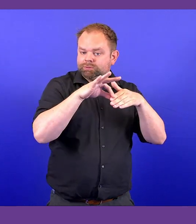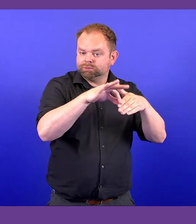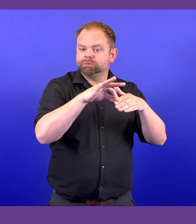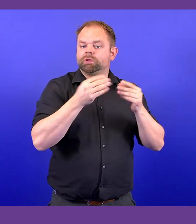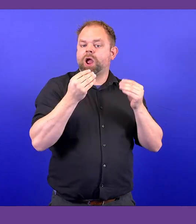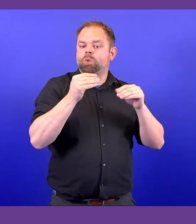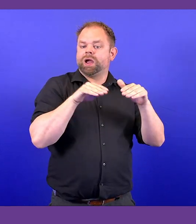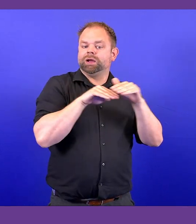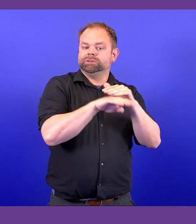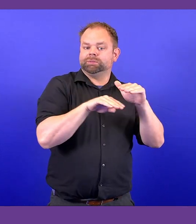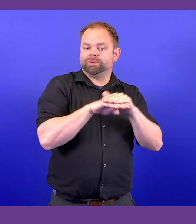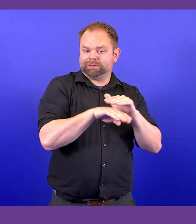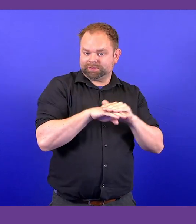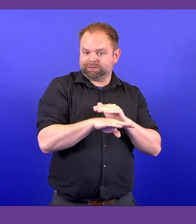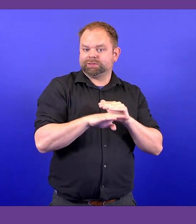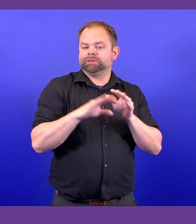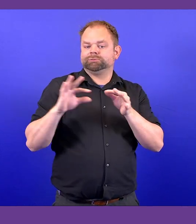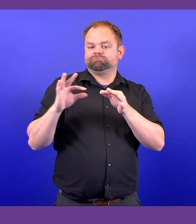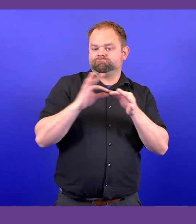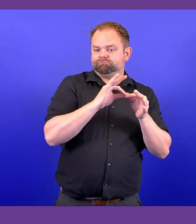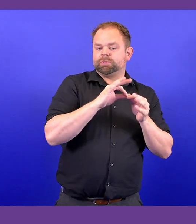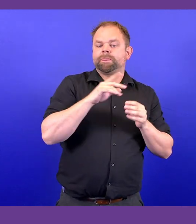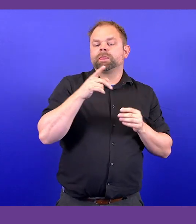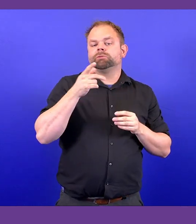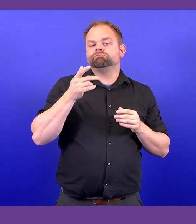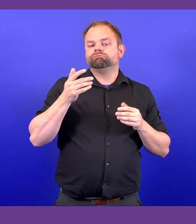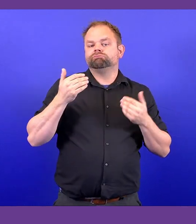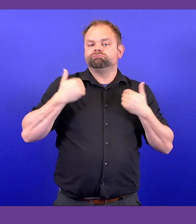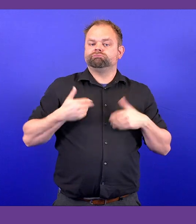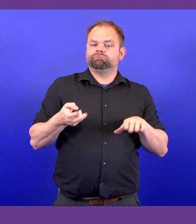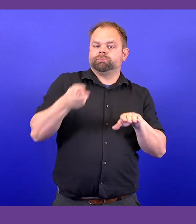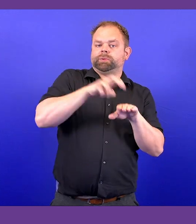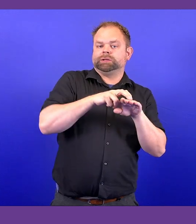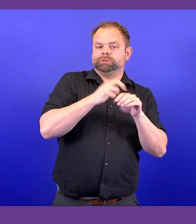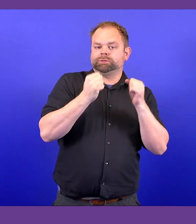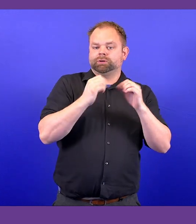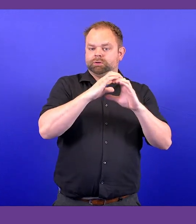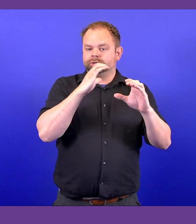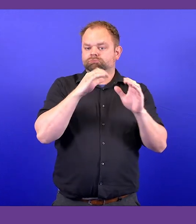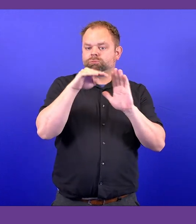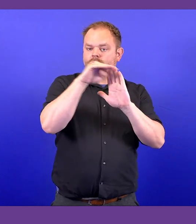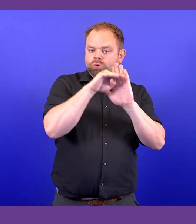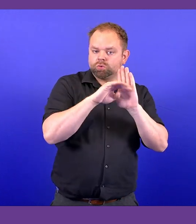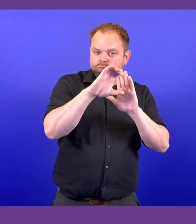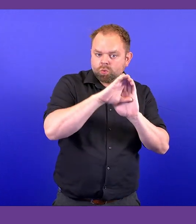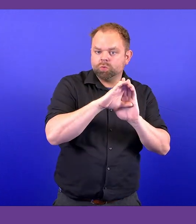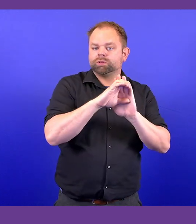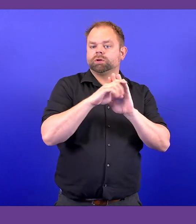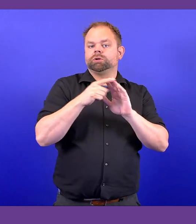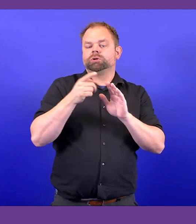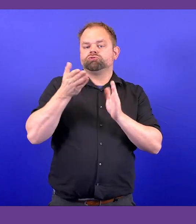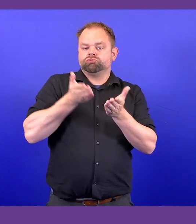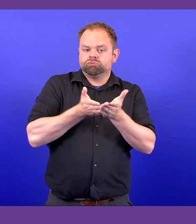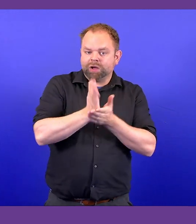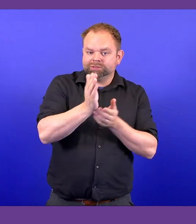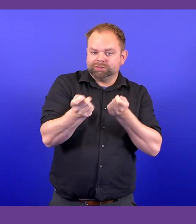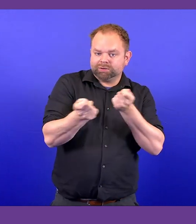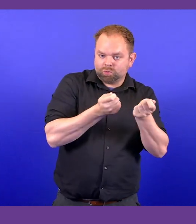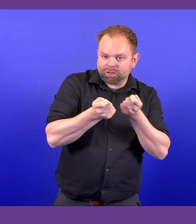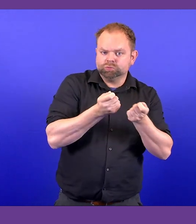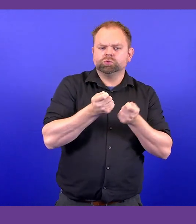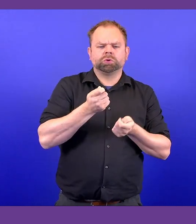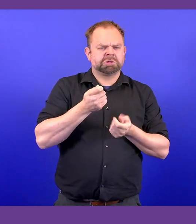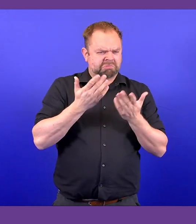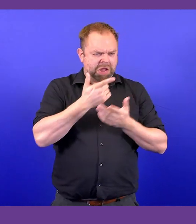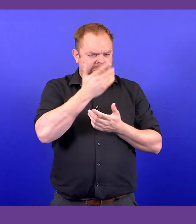raise awareness on the needs of passengers with reduced mobility in the context of public transport. And now we